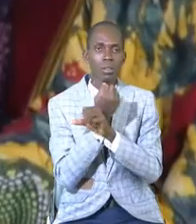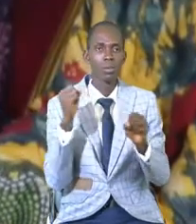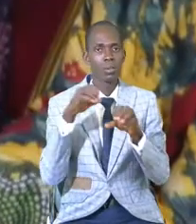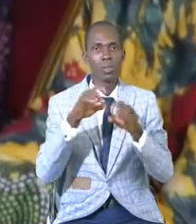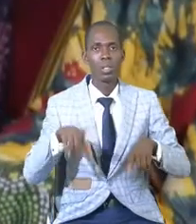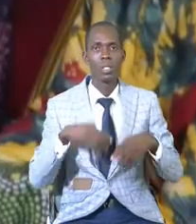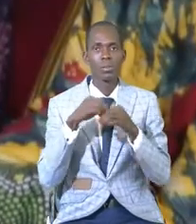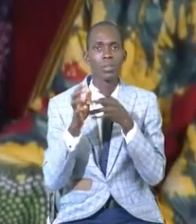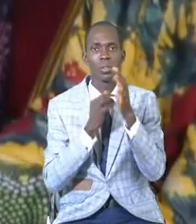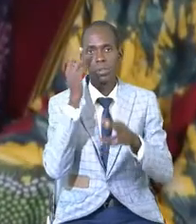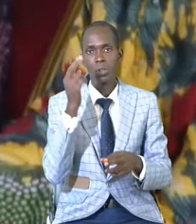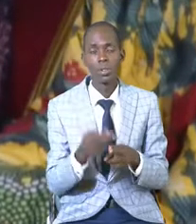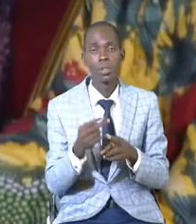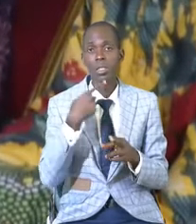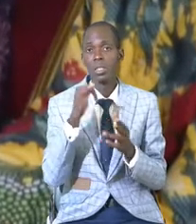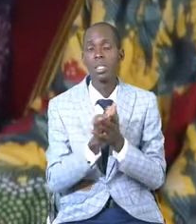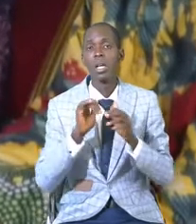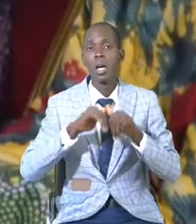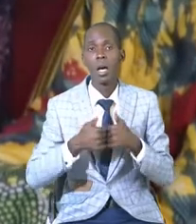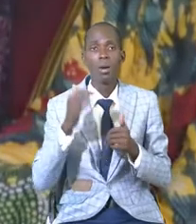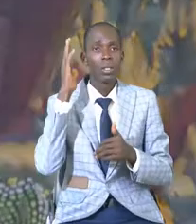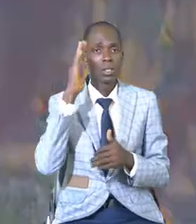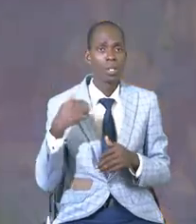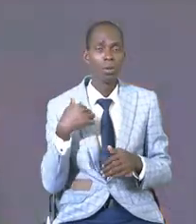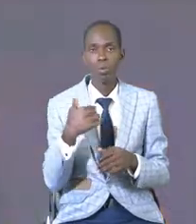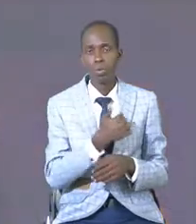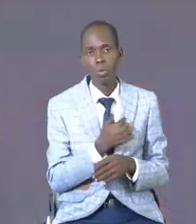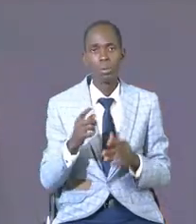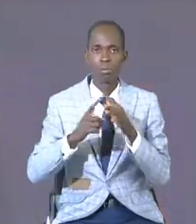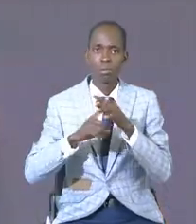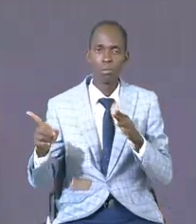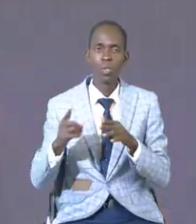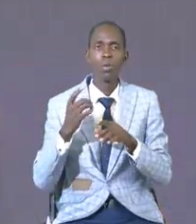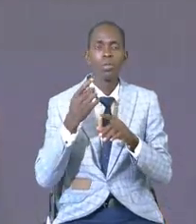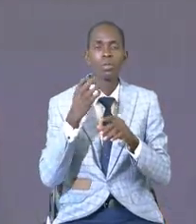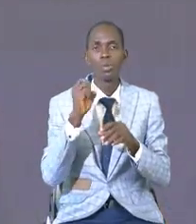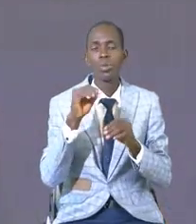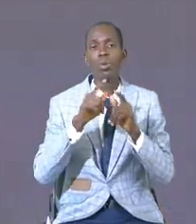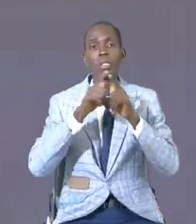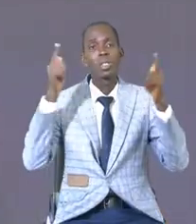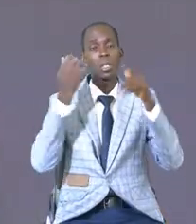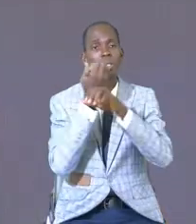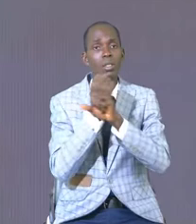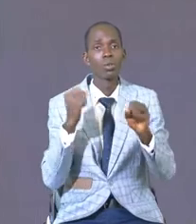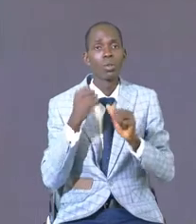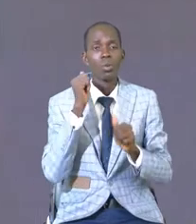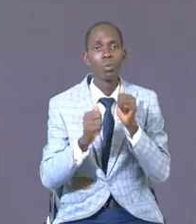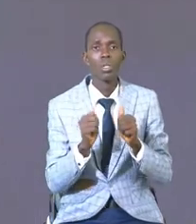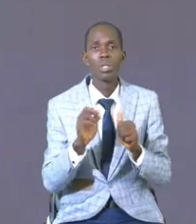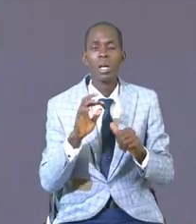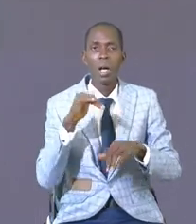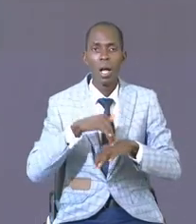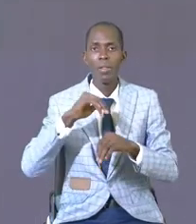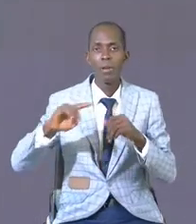It says, how shall we escape so great salvation, which at the first began to